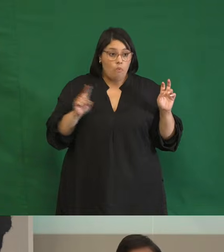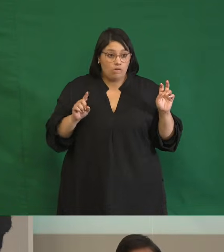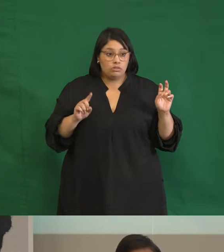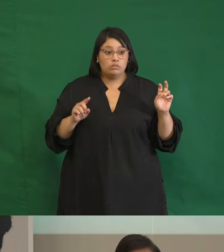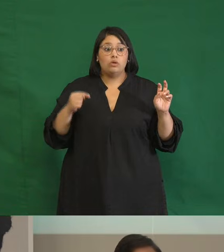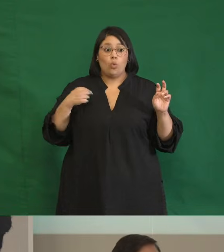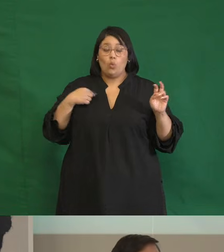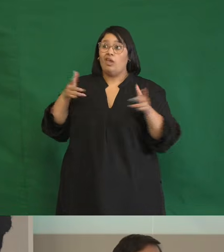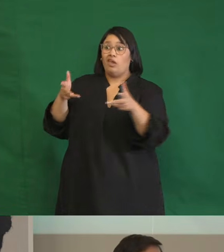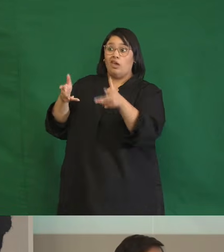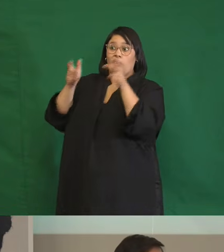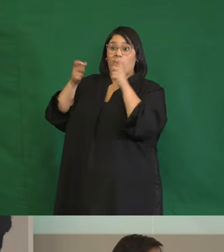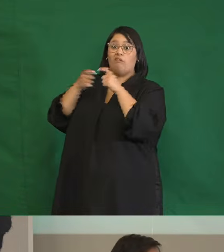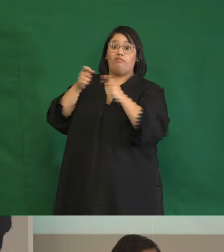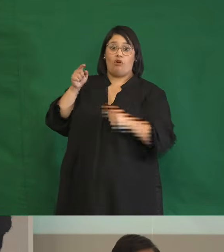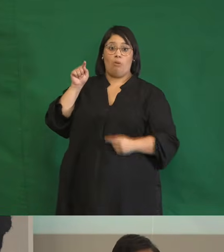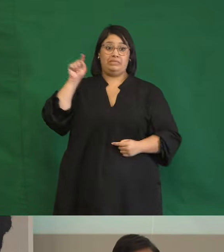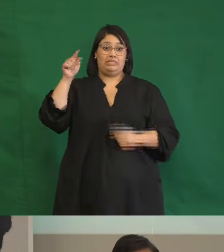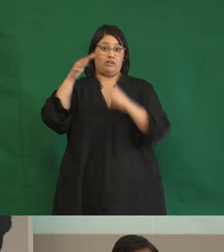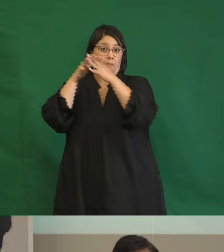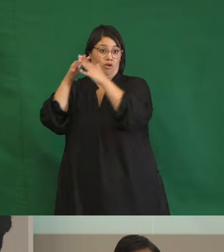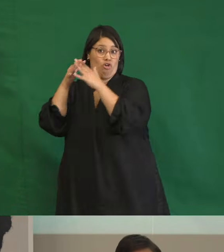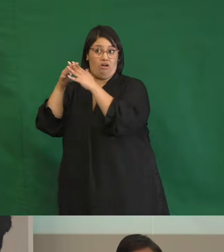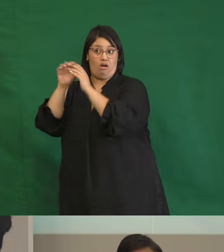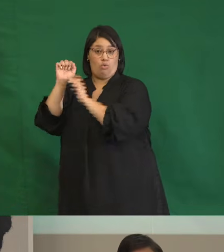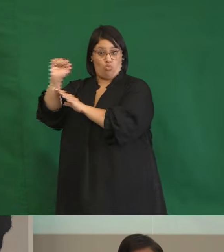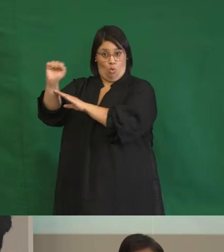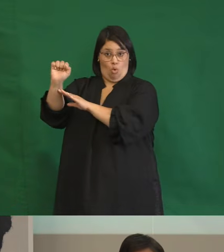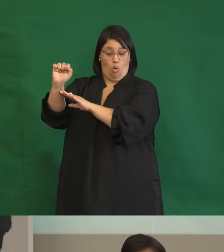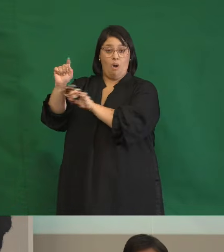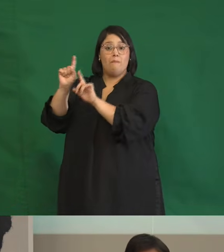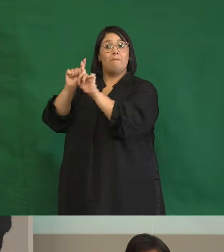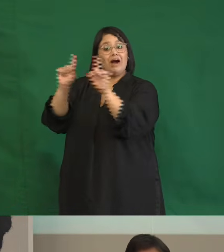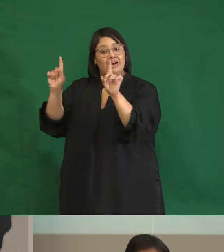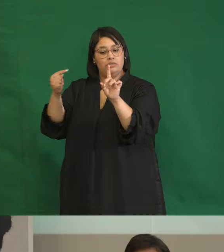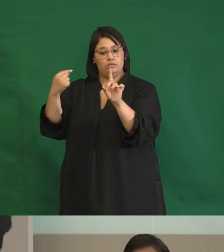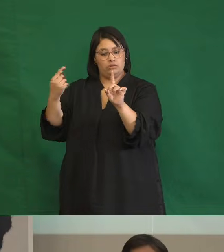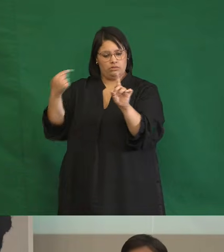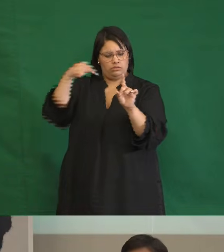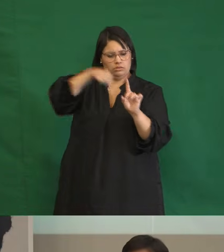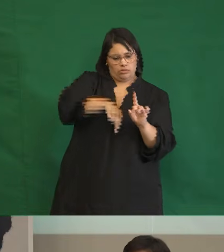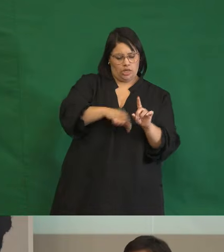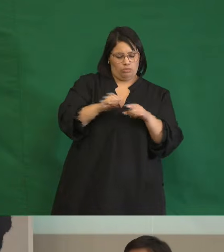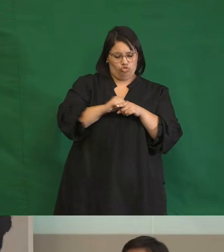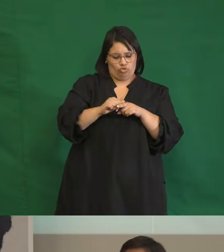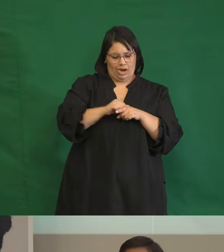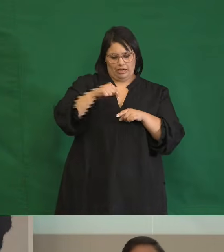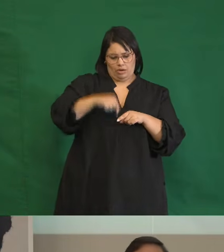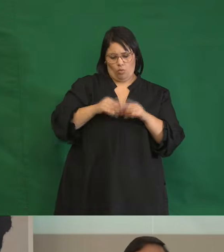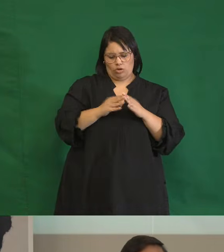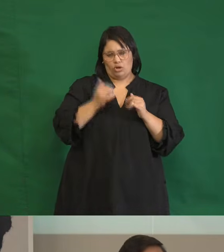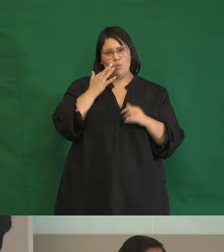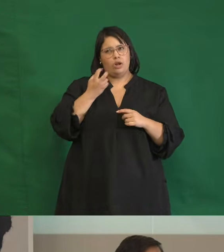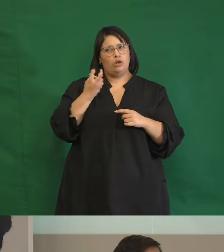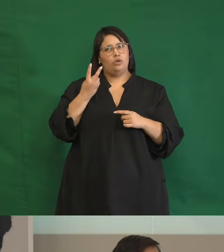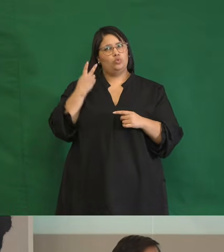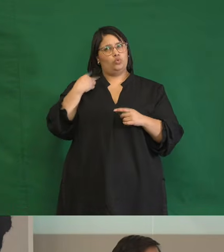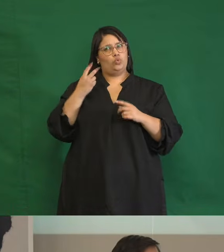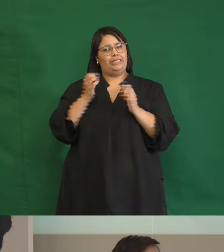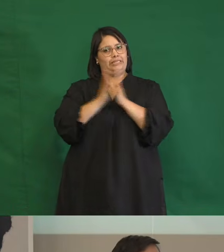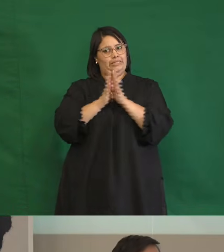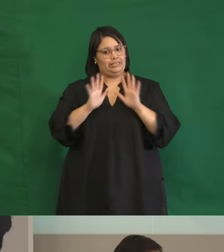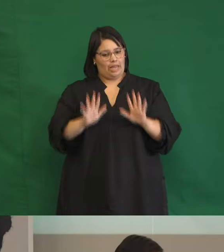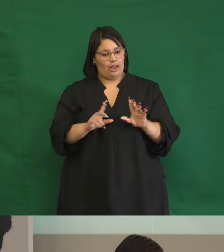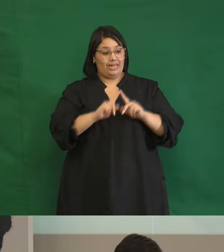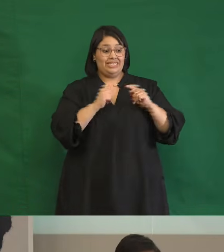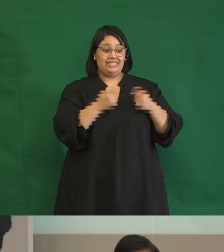Princeton WordNet, but in the years since our very first training workshop in 2010, our team have gained